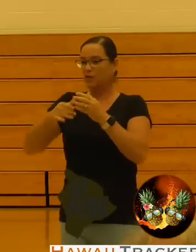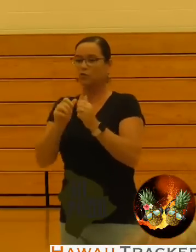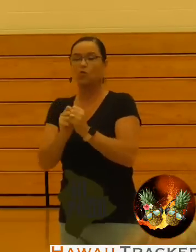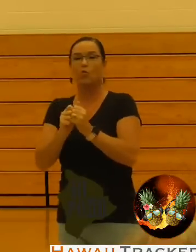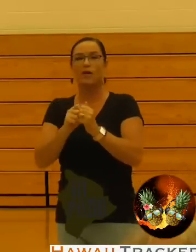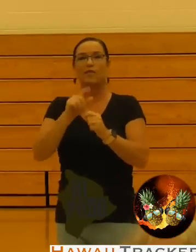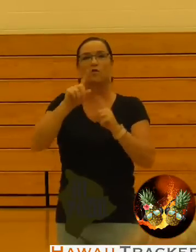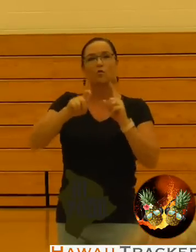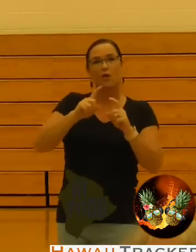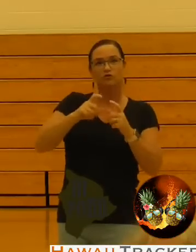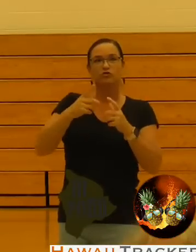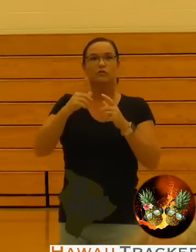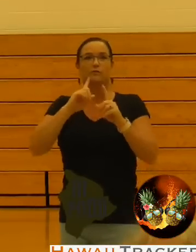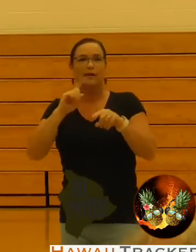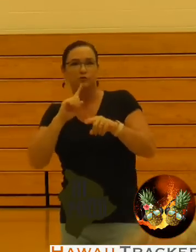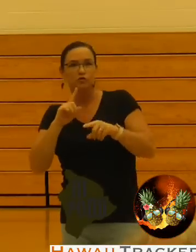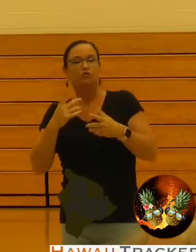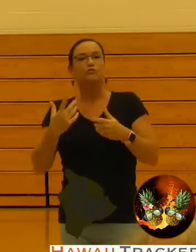and answers